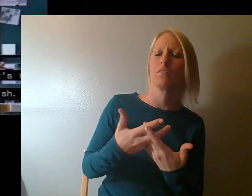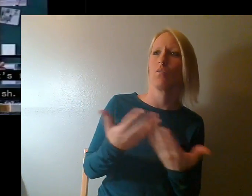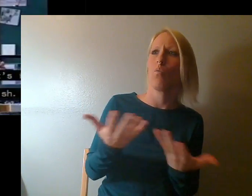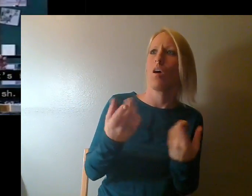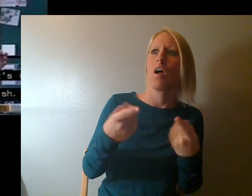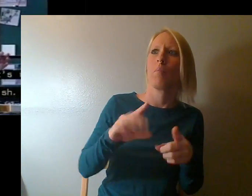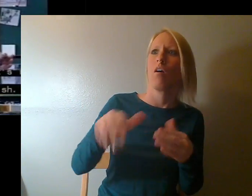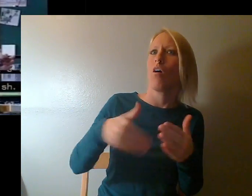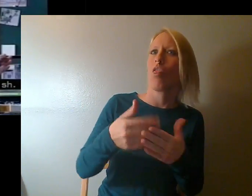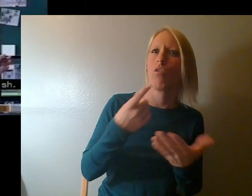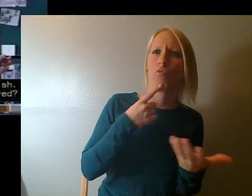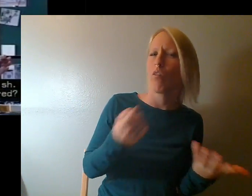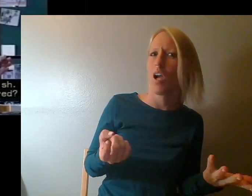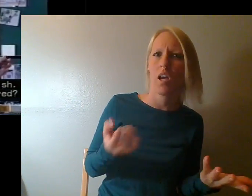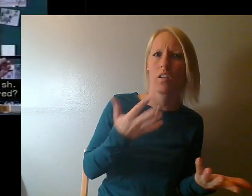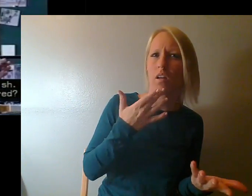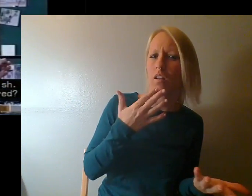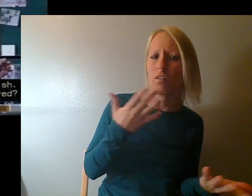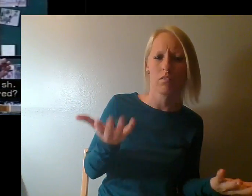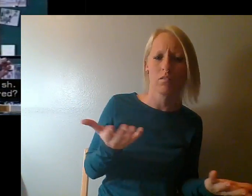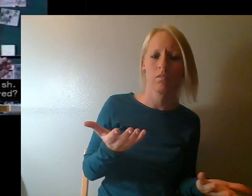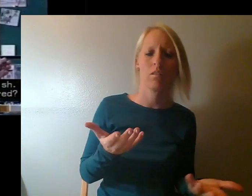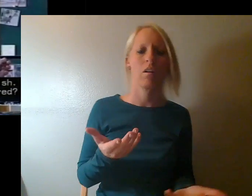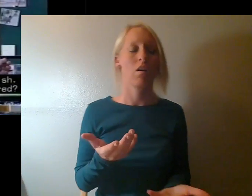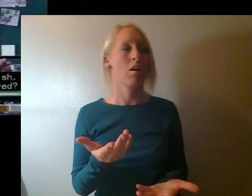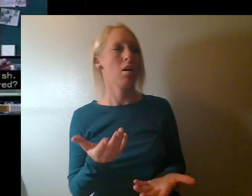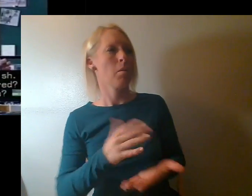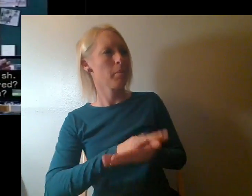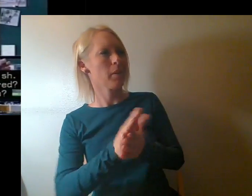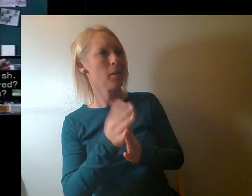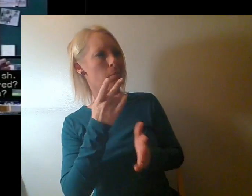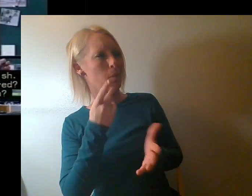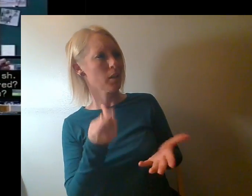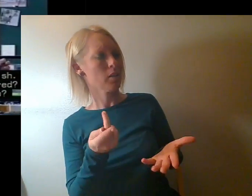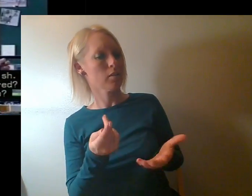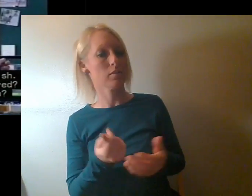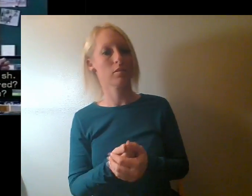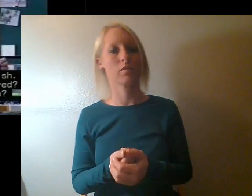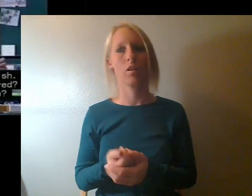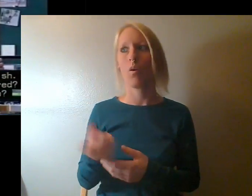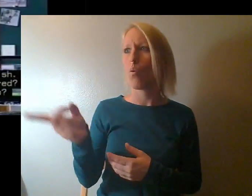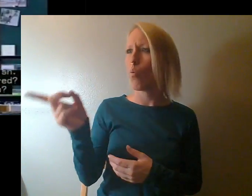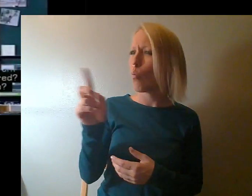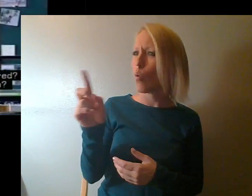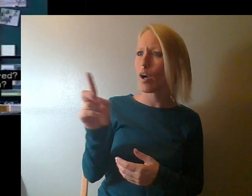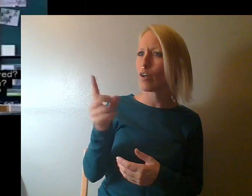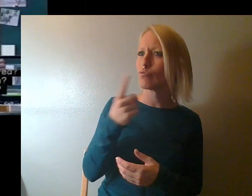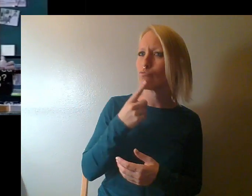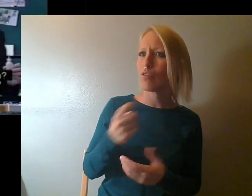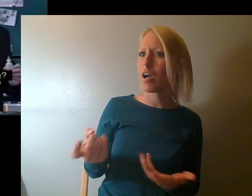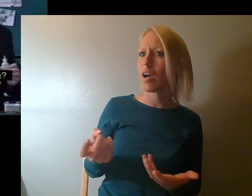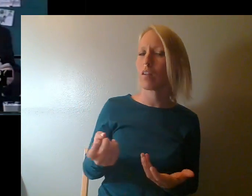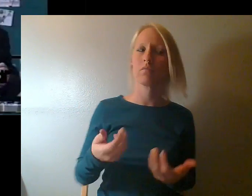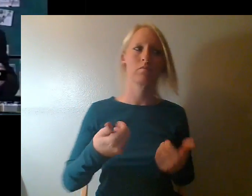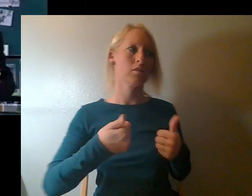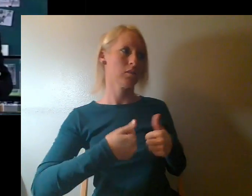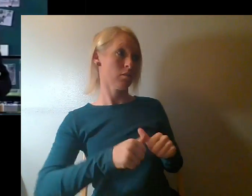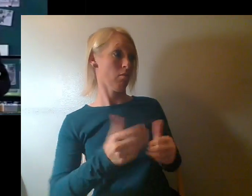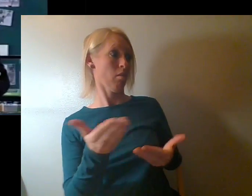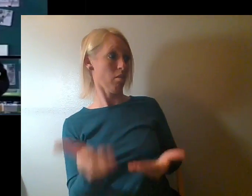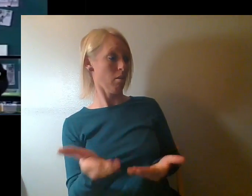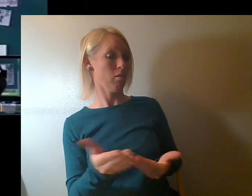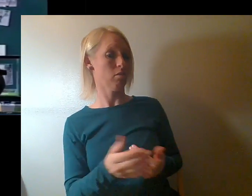pinker. So what happens to the red? Where'd the red color go? Still Oh. there. Where'd the red color go? Andrea? The water